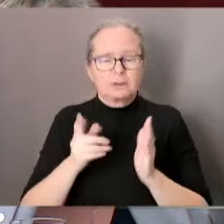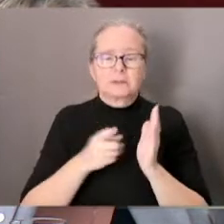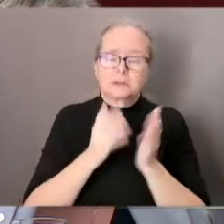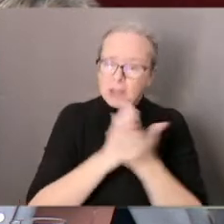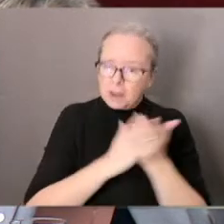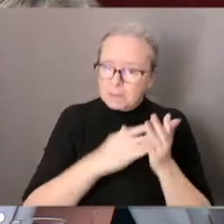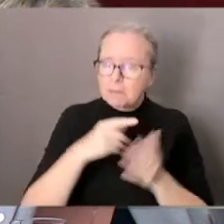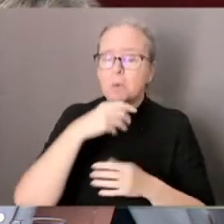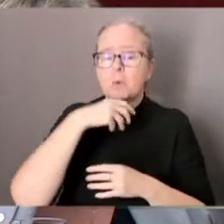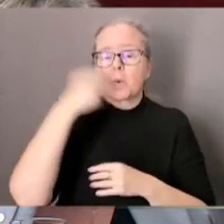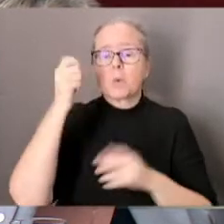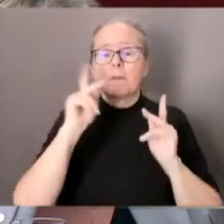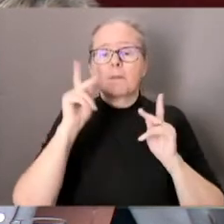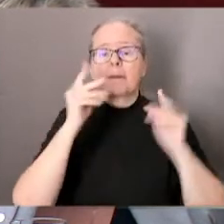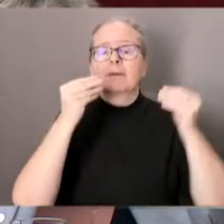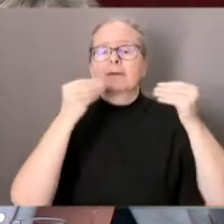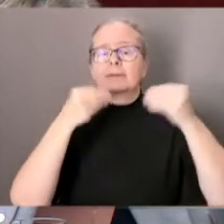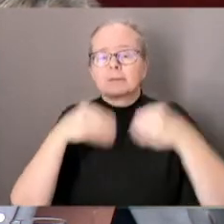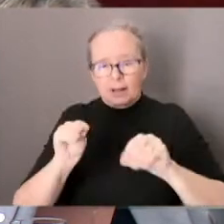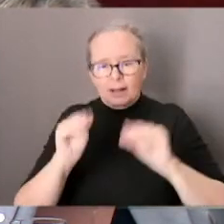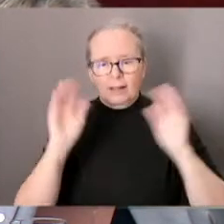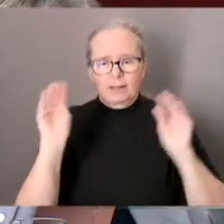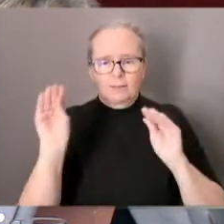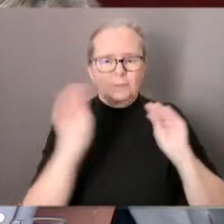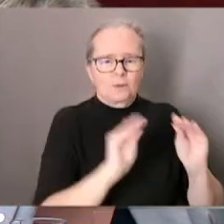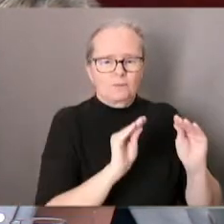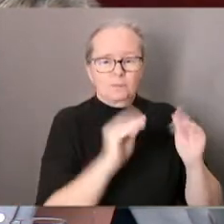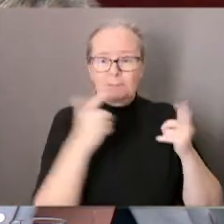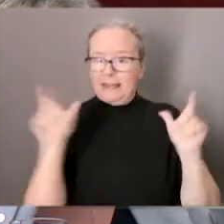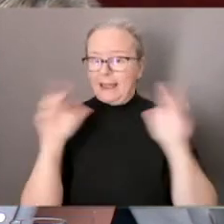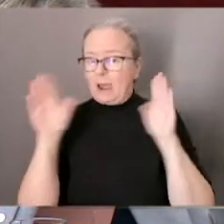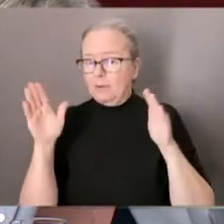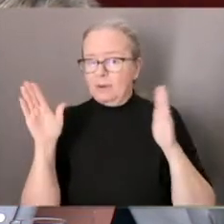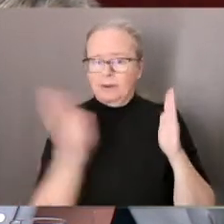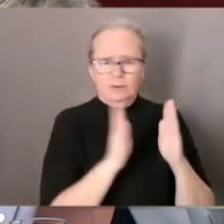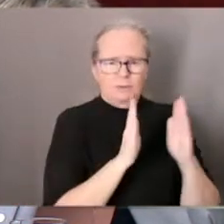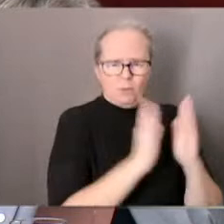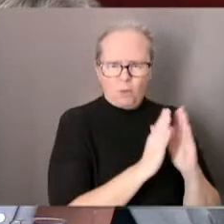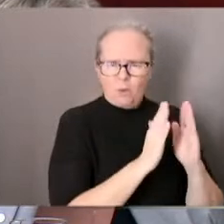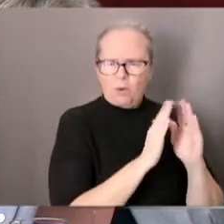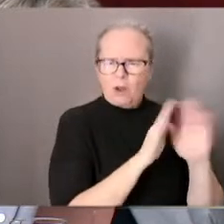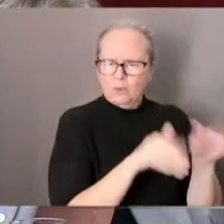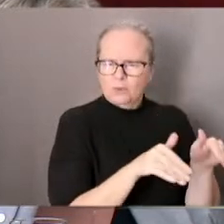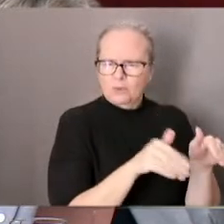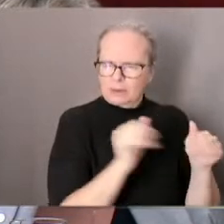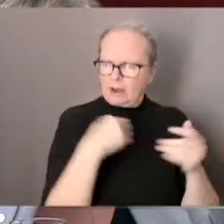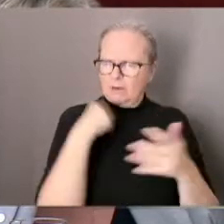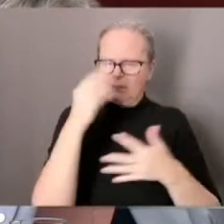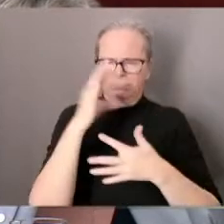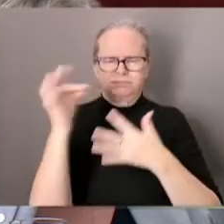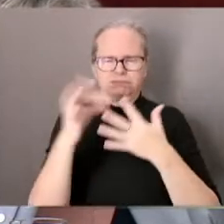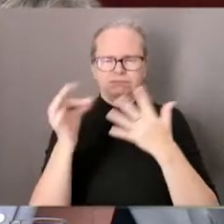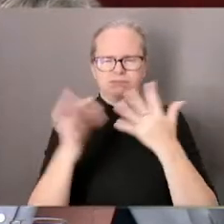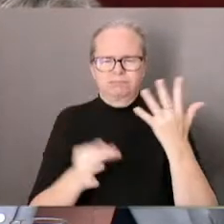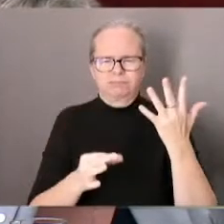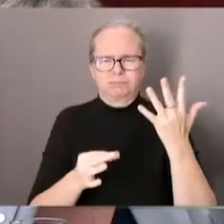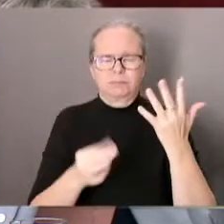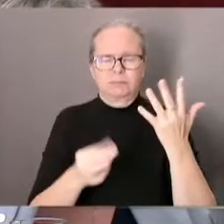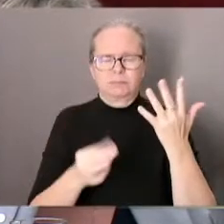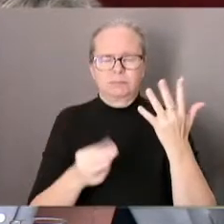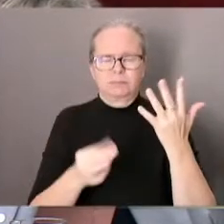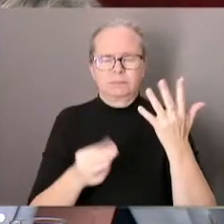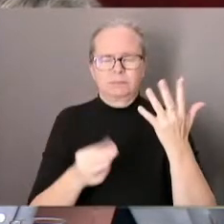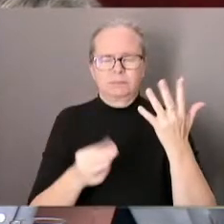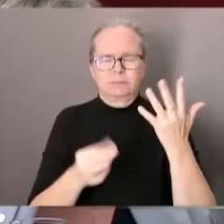the choices of housing tenure from social or subsidized rental near or near-market Rental rent to own or shared Equity through to